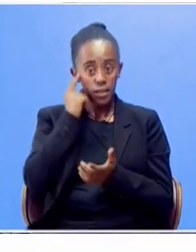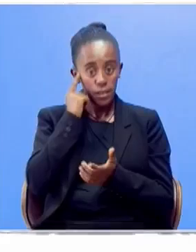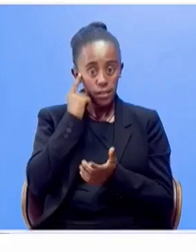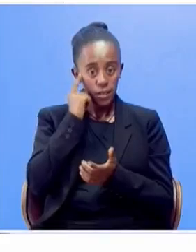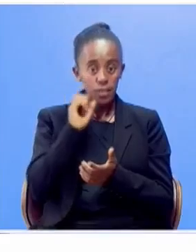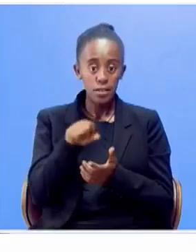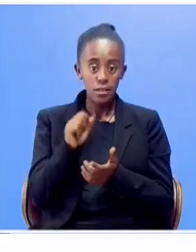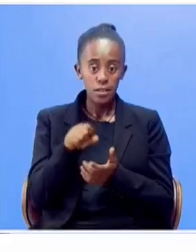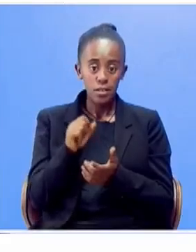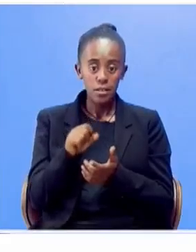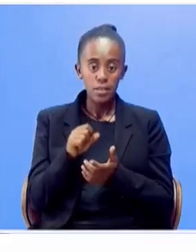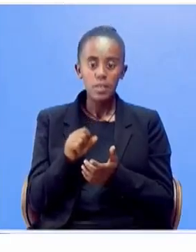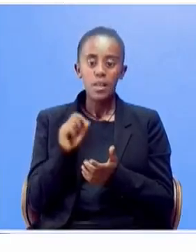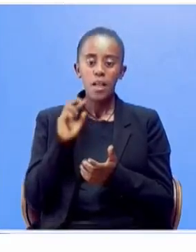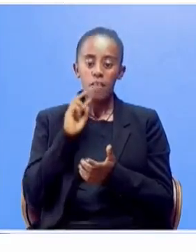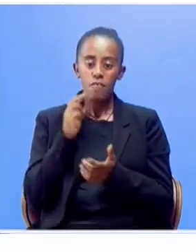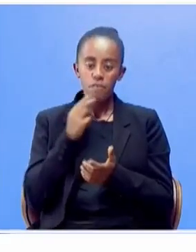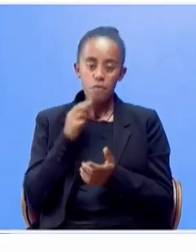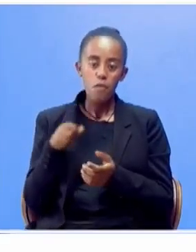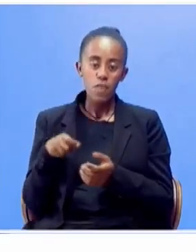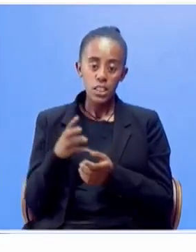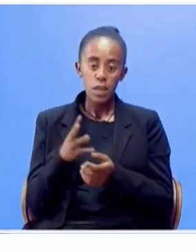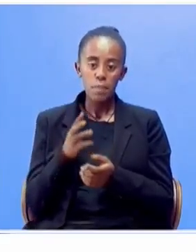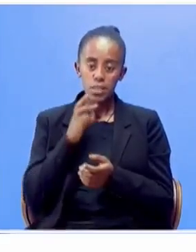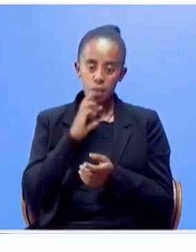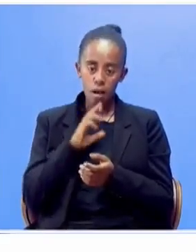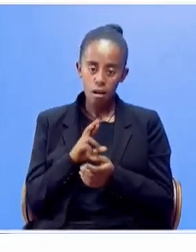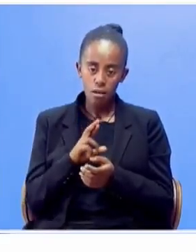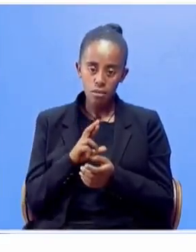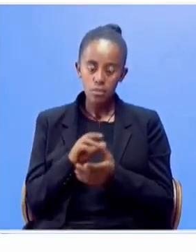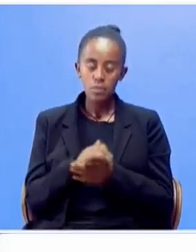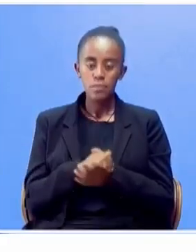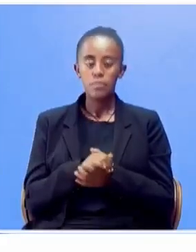yeah, vegetables are,